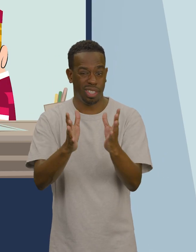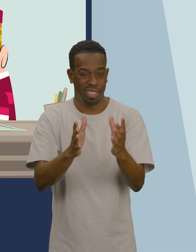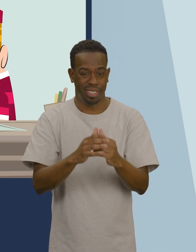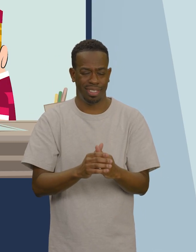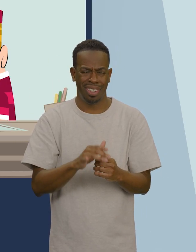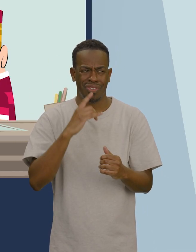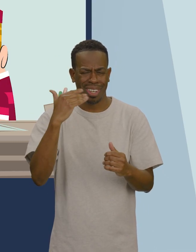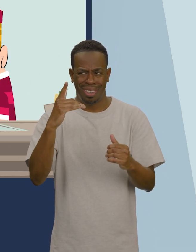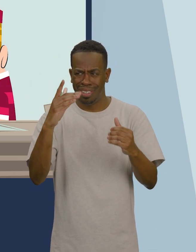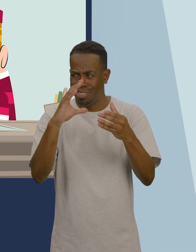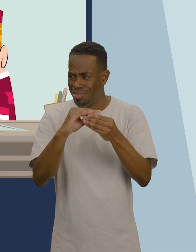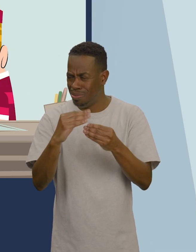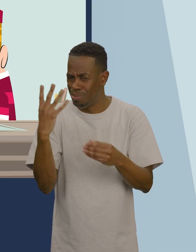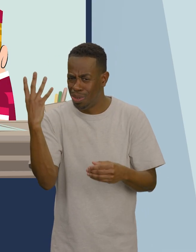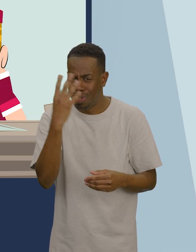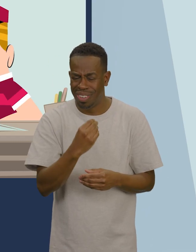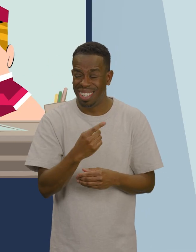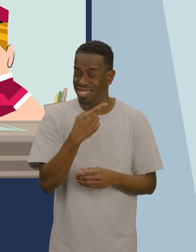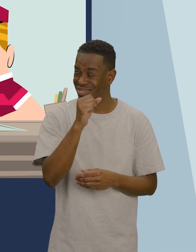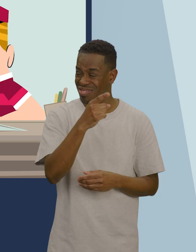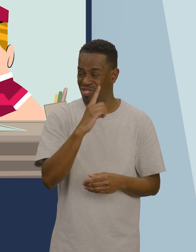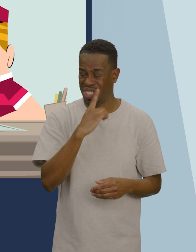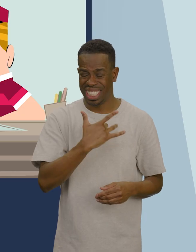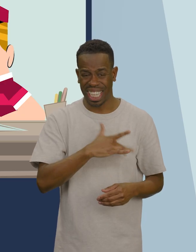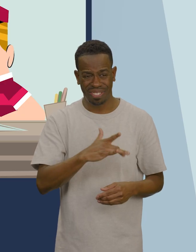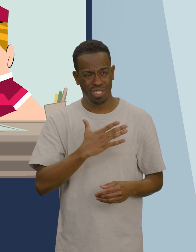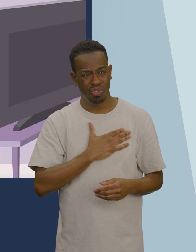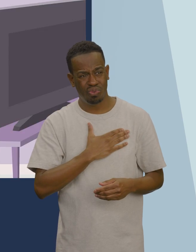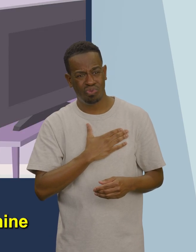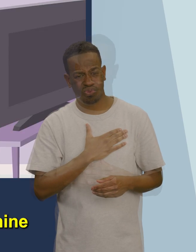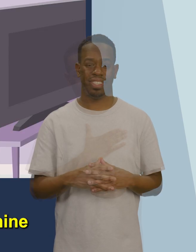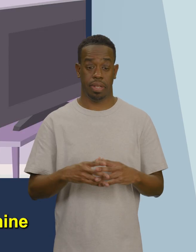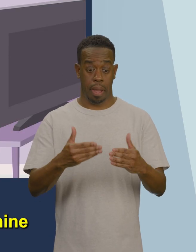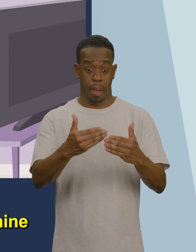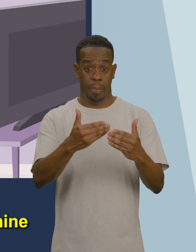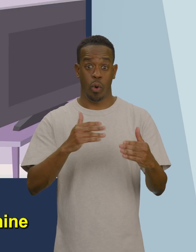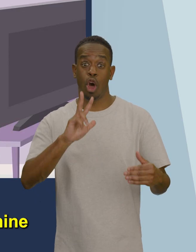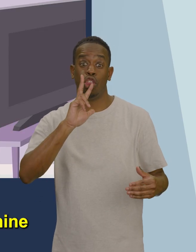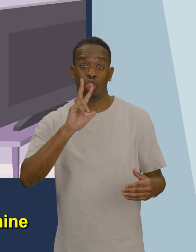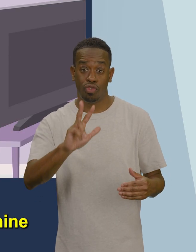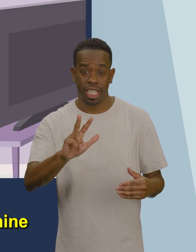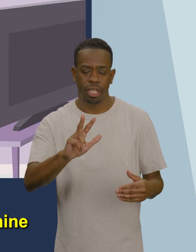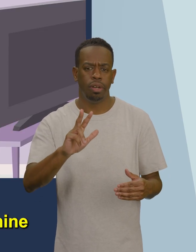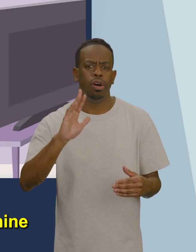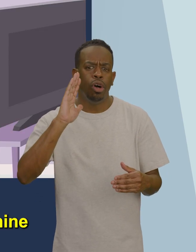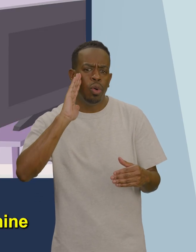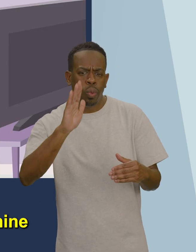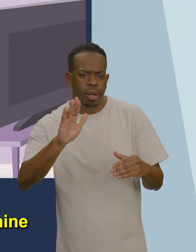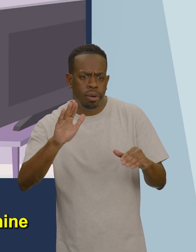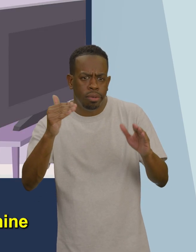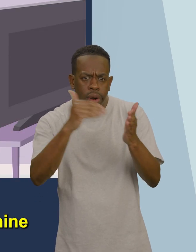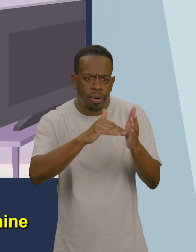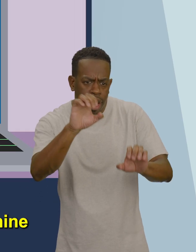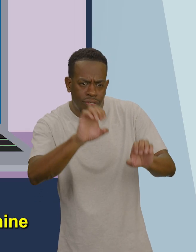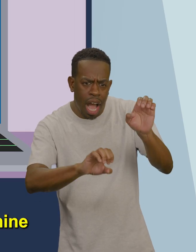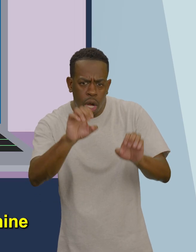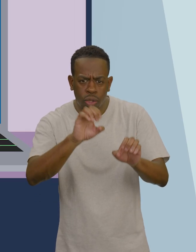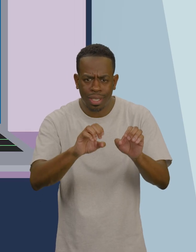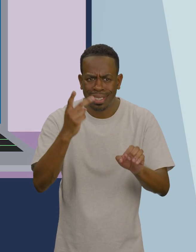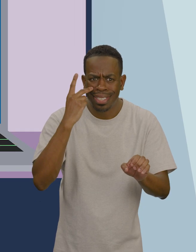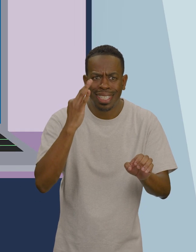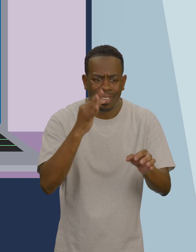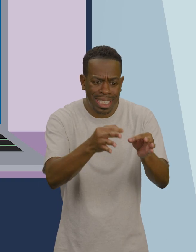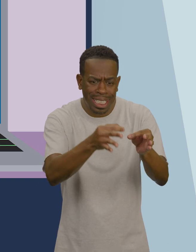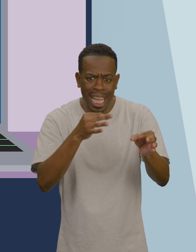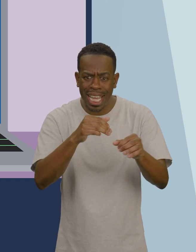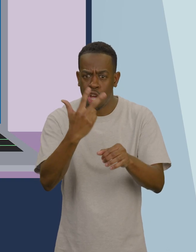Aw, he said that so beautifully. He has layers. Right before they turn 3 years old, they have a reevaluation to determine if they